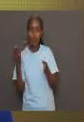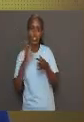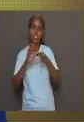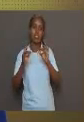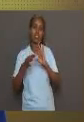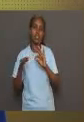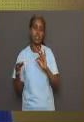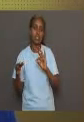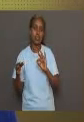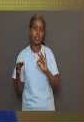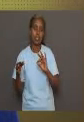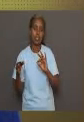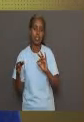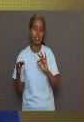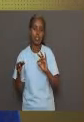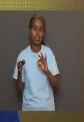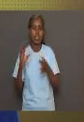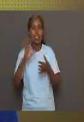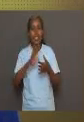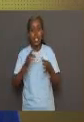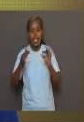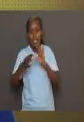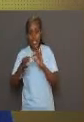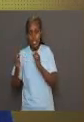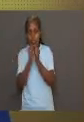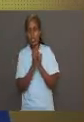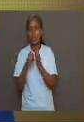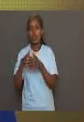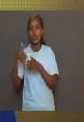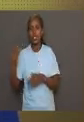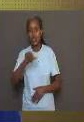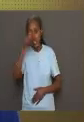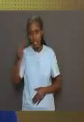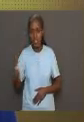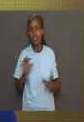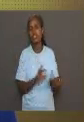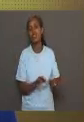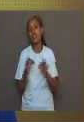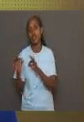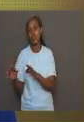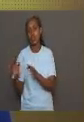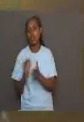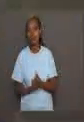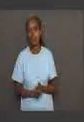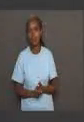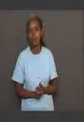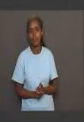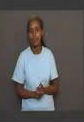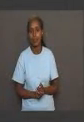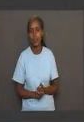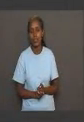statement into a statement without any substitution.